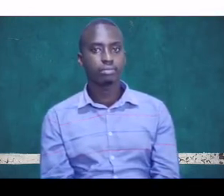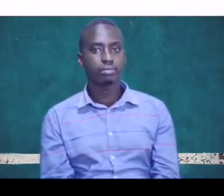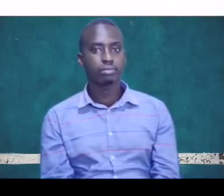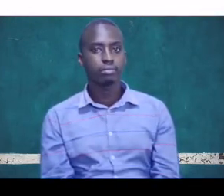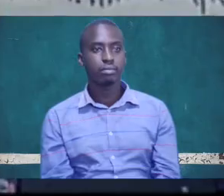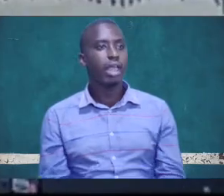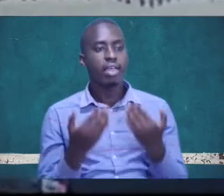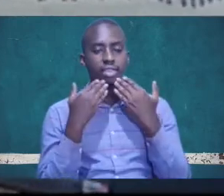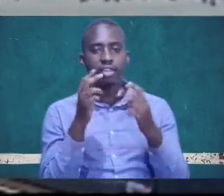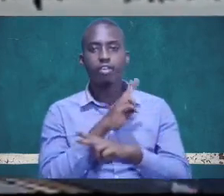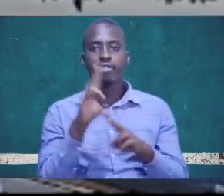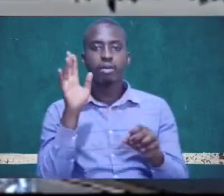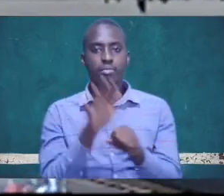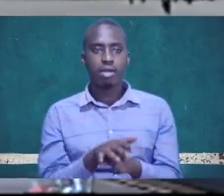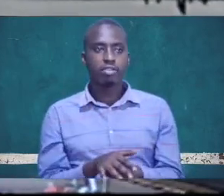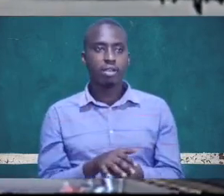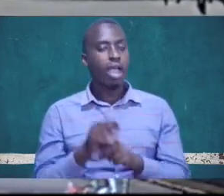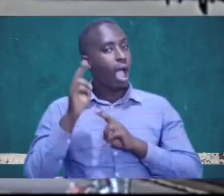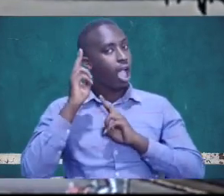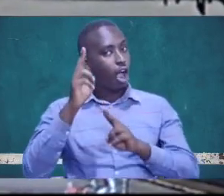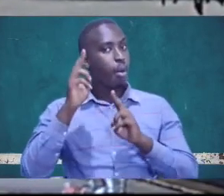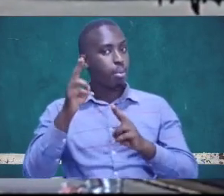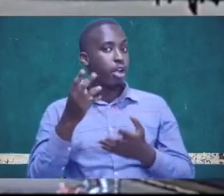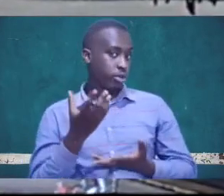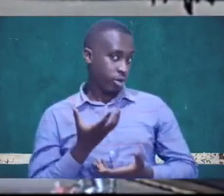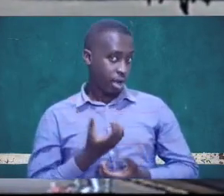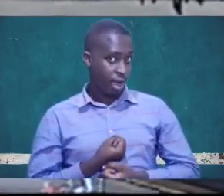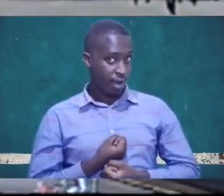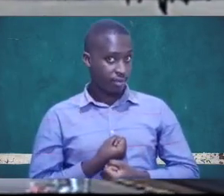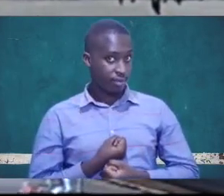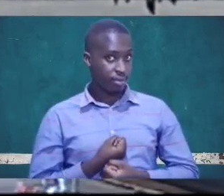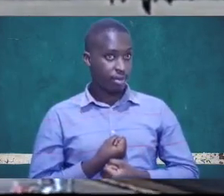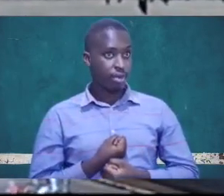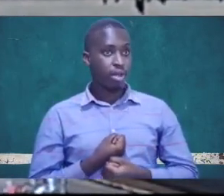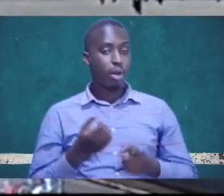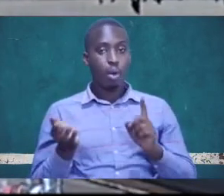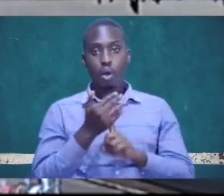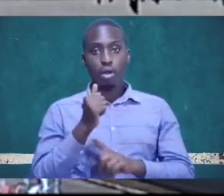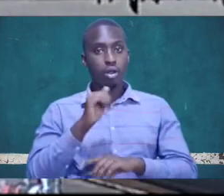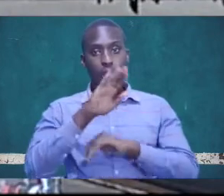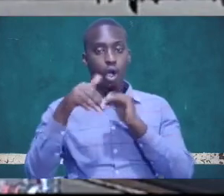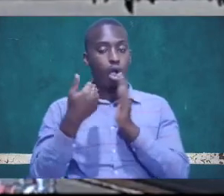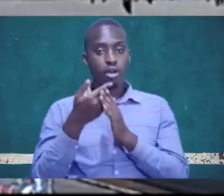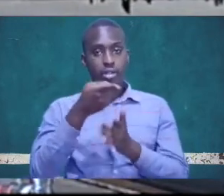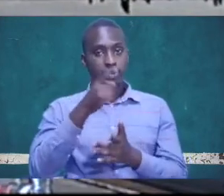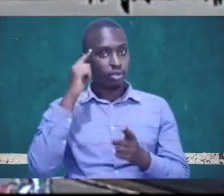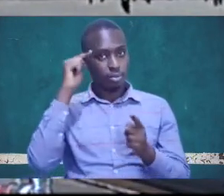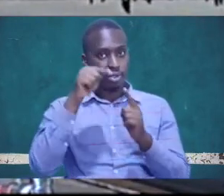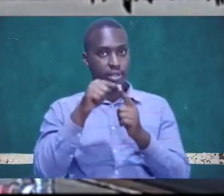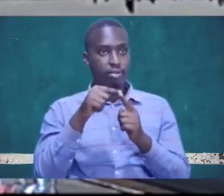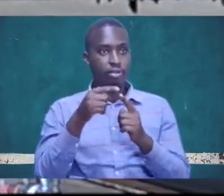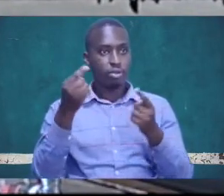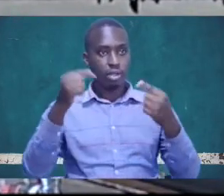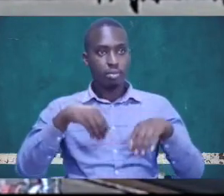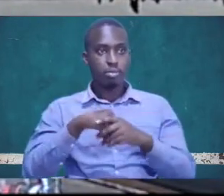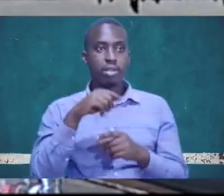And thank you very much. I hope you have gained all of these objectives from what we came to do into